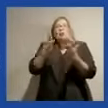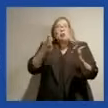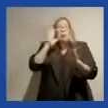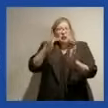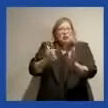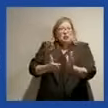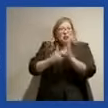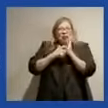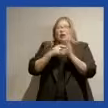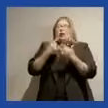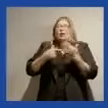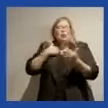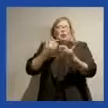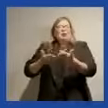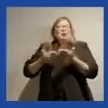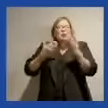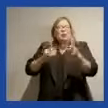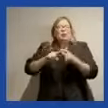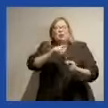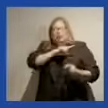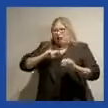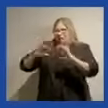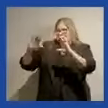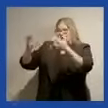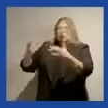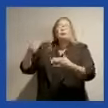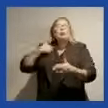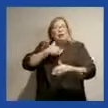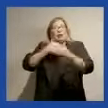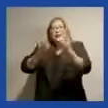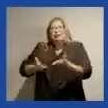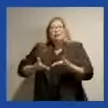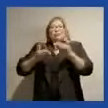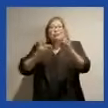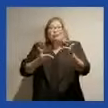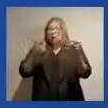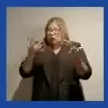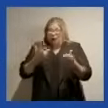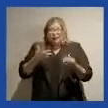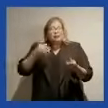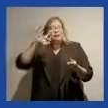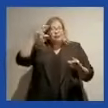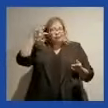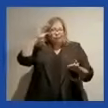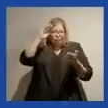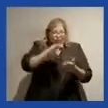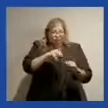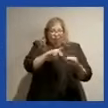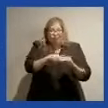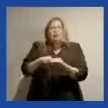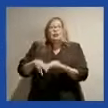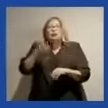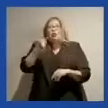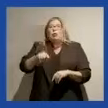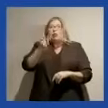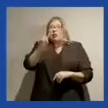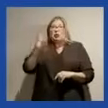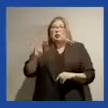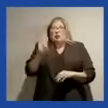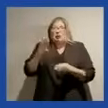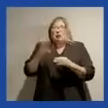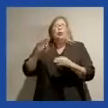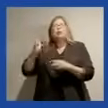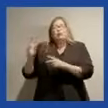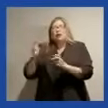what we propose to the legislature. We propose pulling down this year $4.2 billion in reserves. I'm going to get to that in